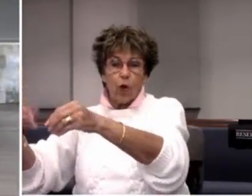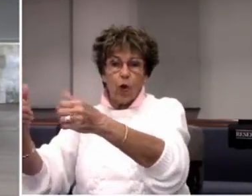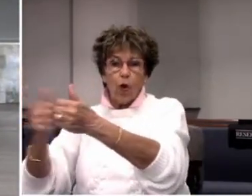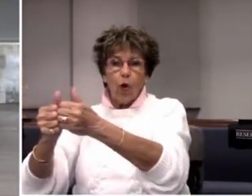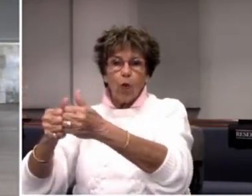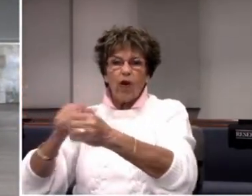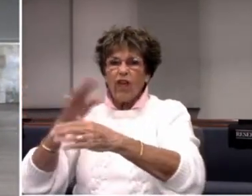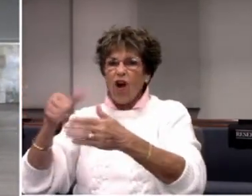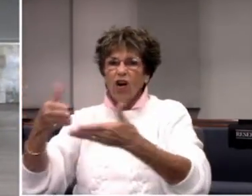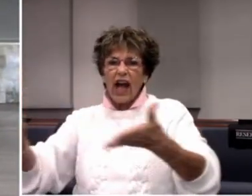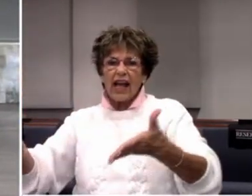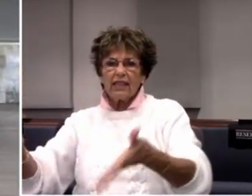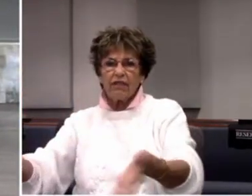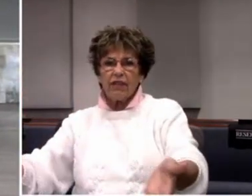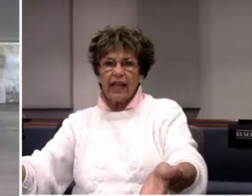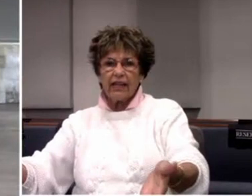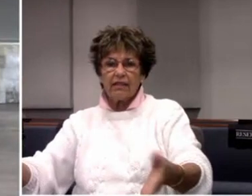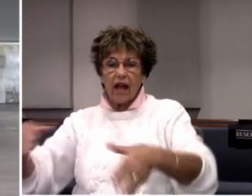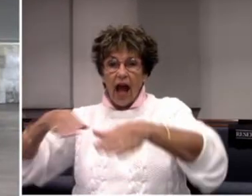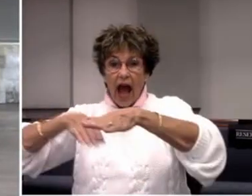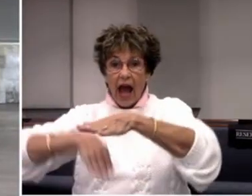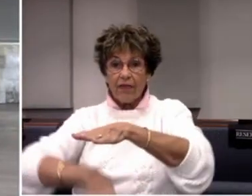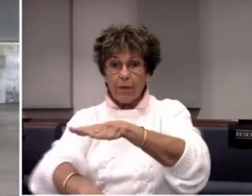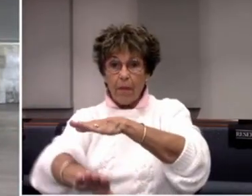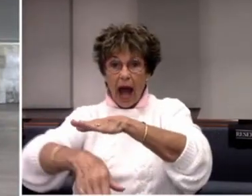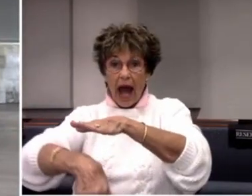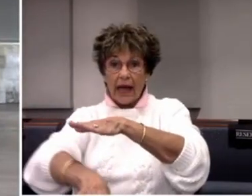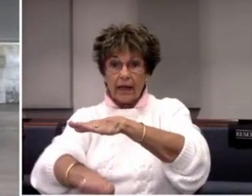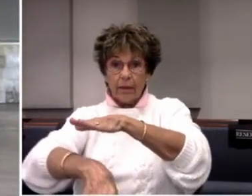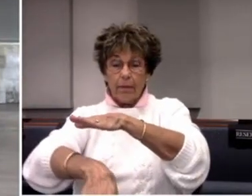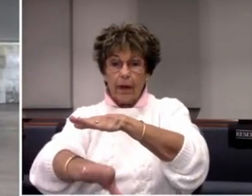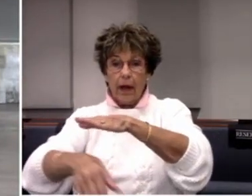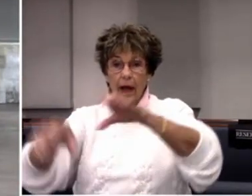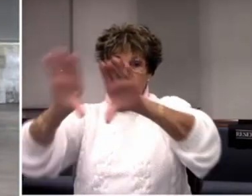car. Beverly says, we didn't pay for this chicken. I said, what do you mean we?